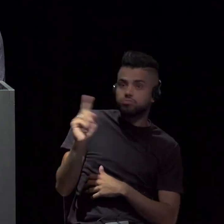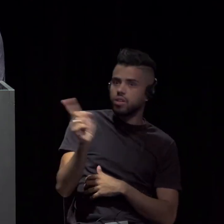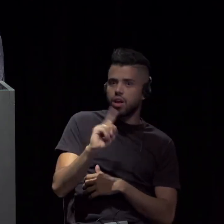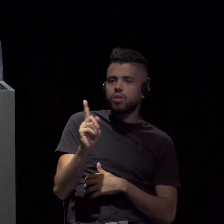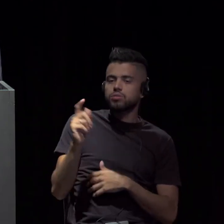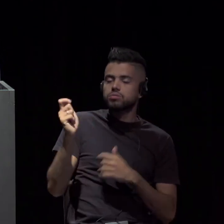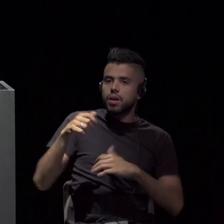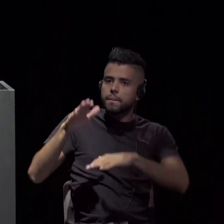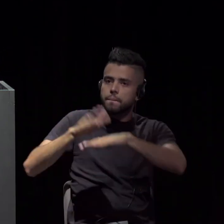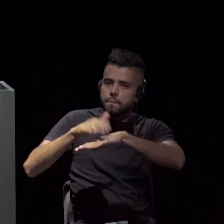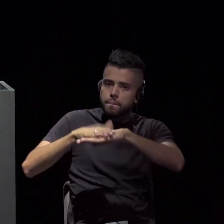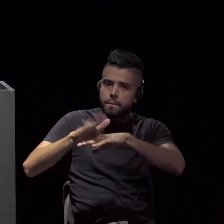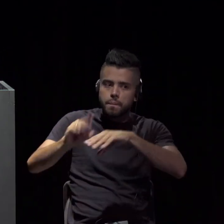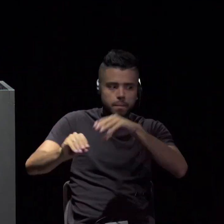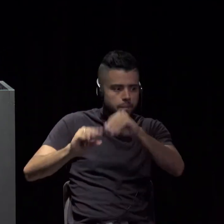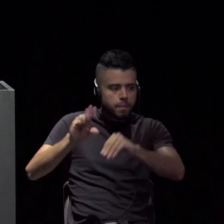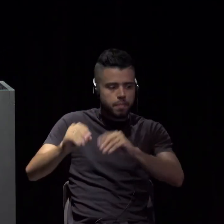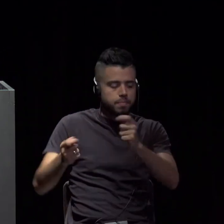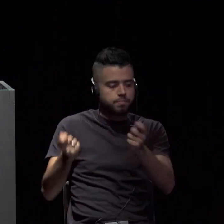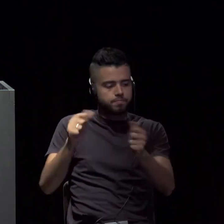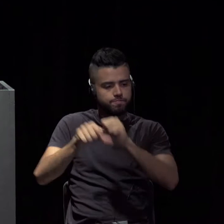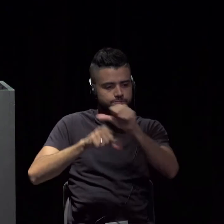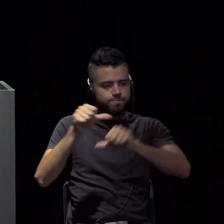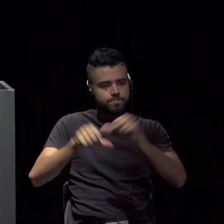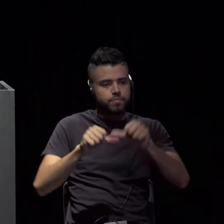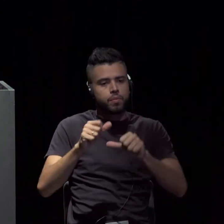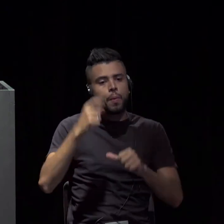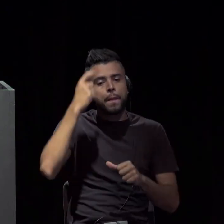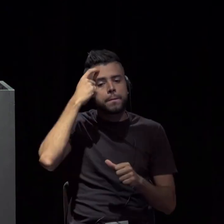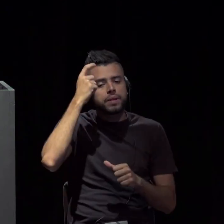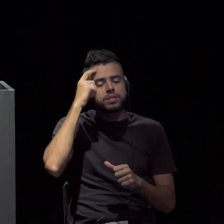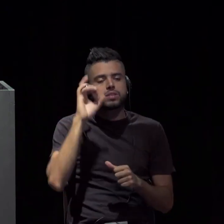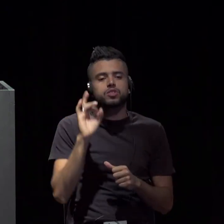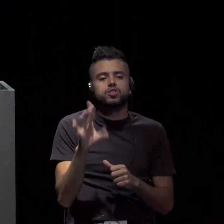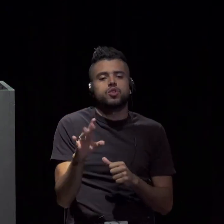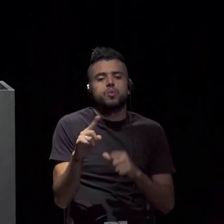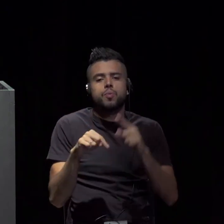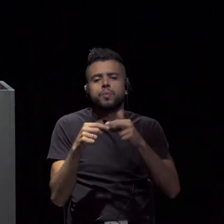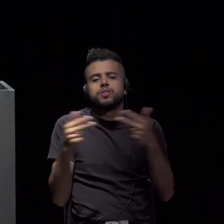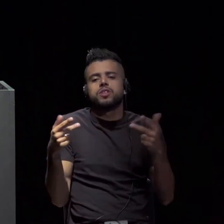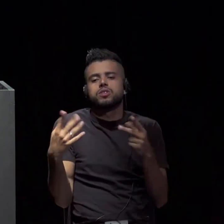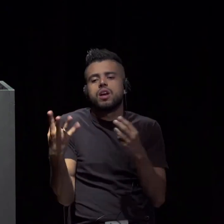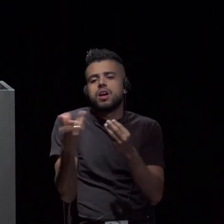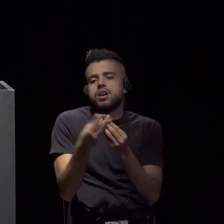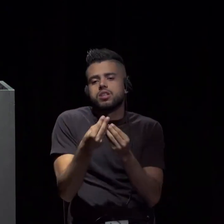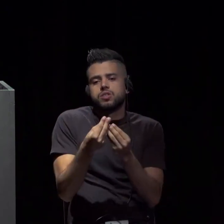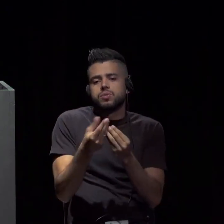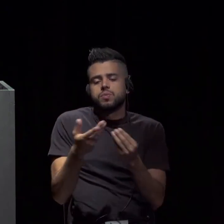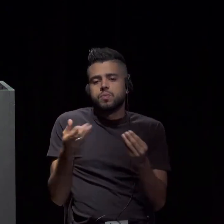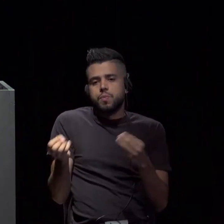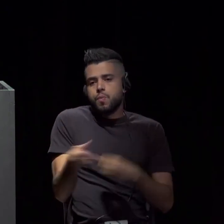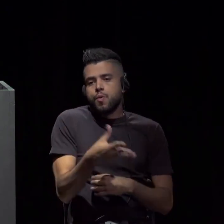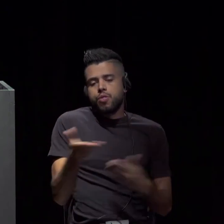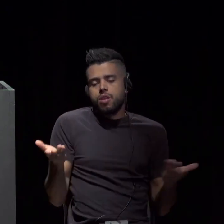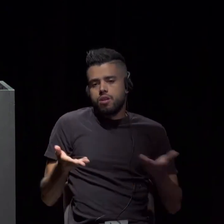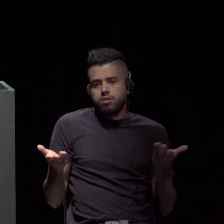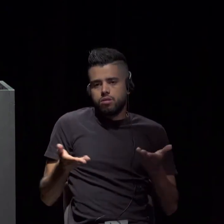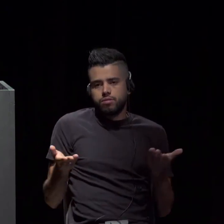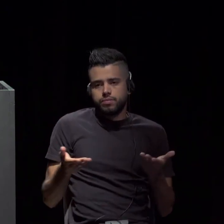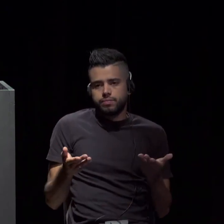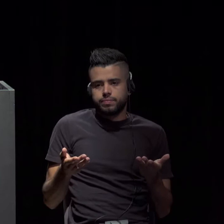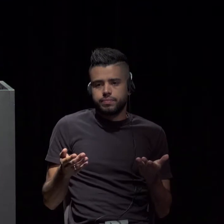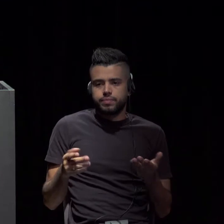solemn than the modernist art object with all its aesthetic grace. To him, his metal sculptures